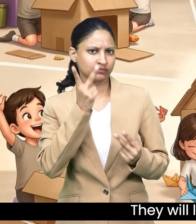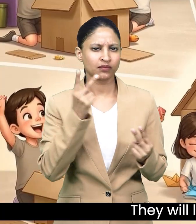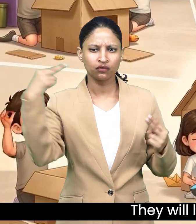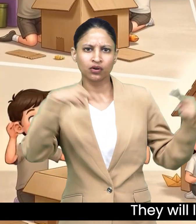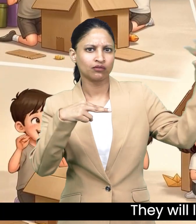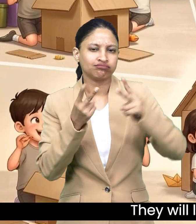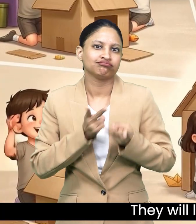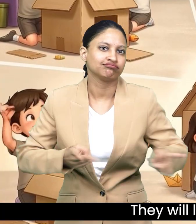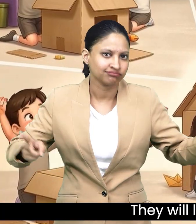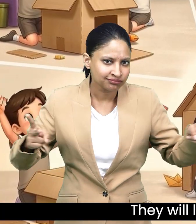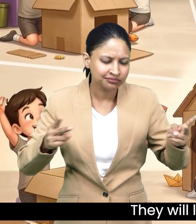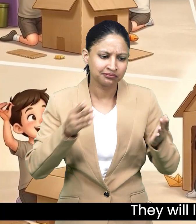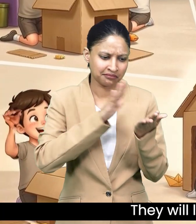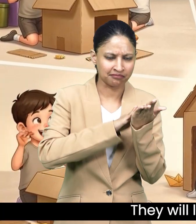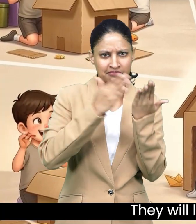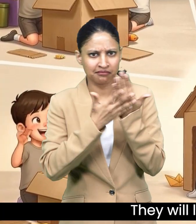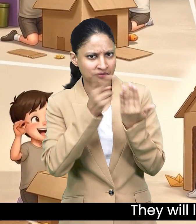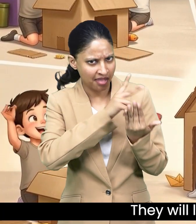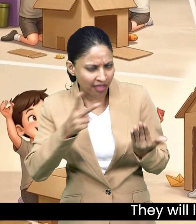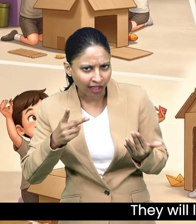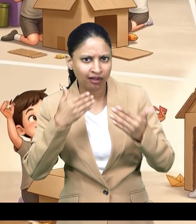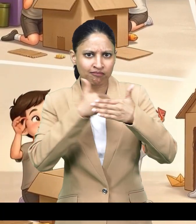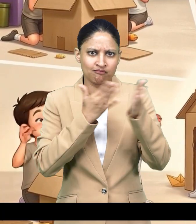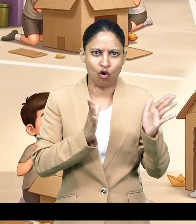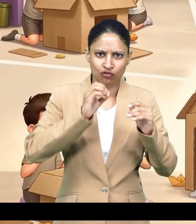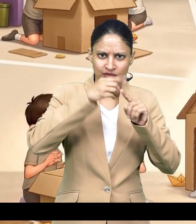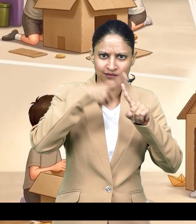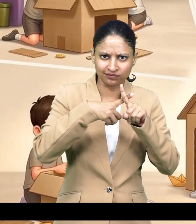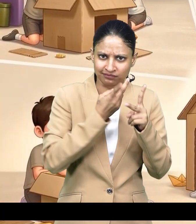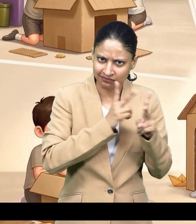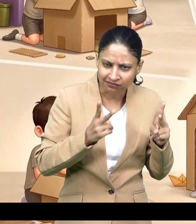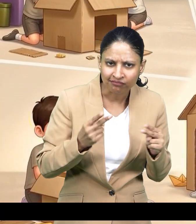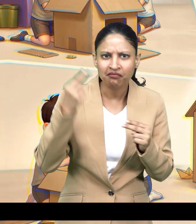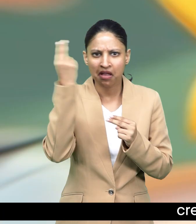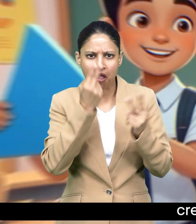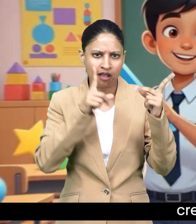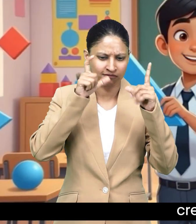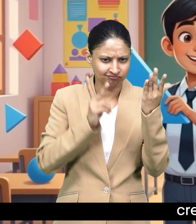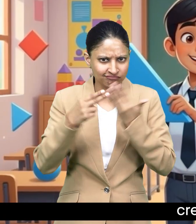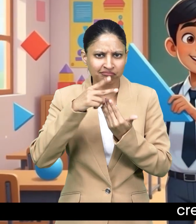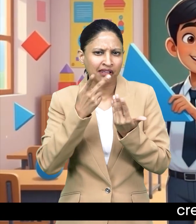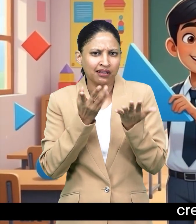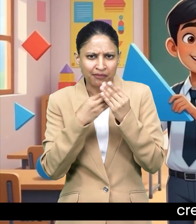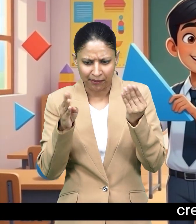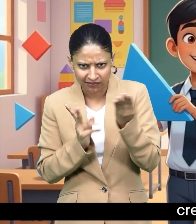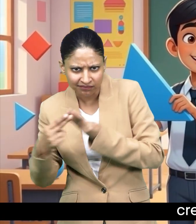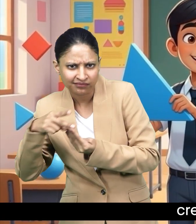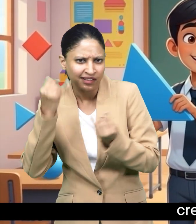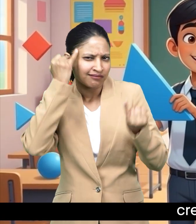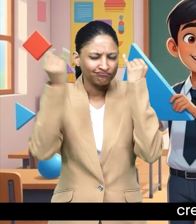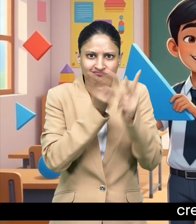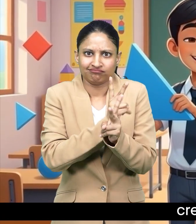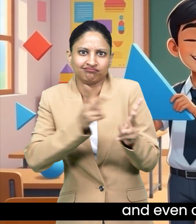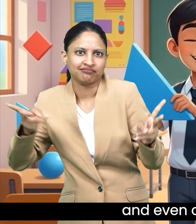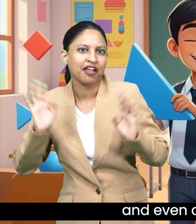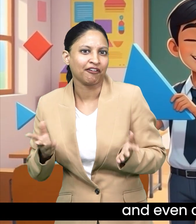They will look at things from different sides, open up a box, create pictures using